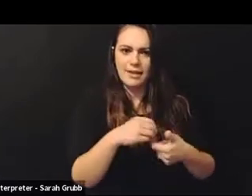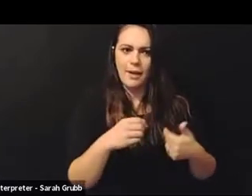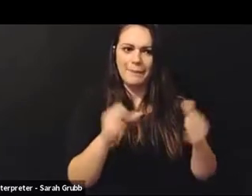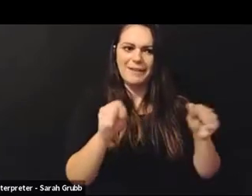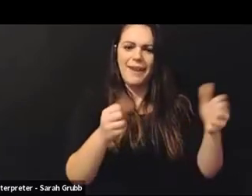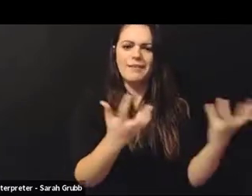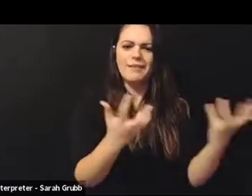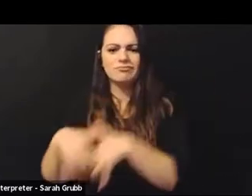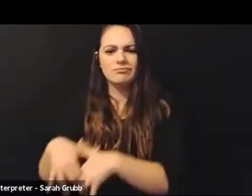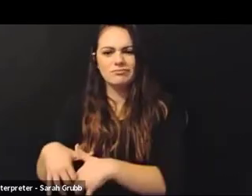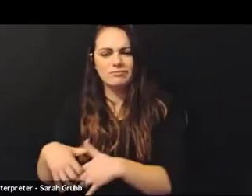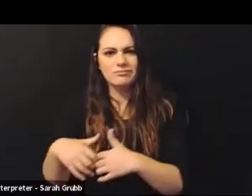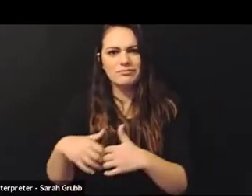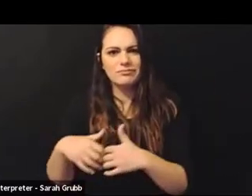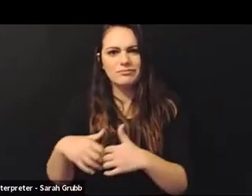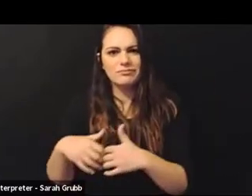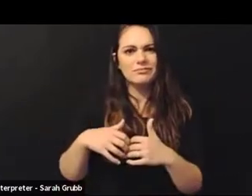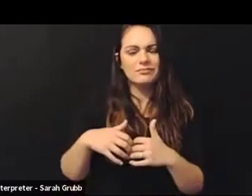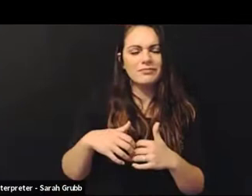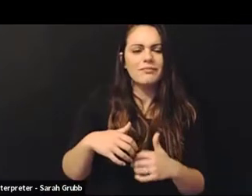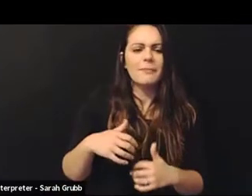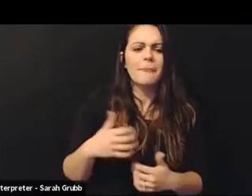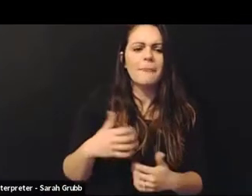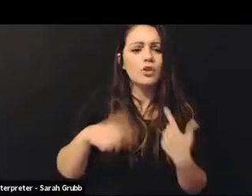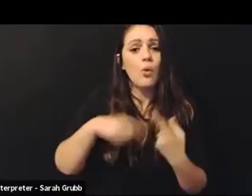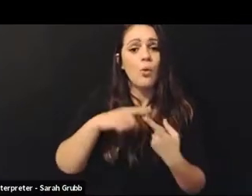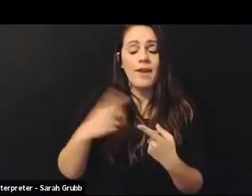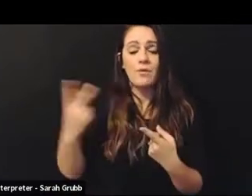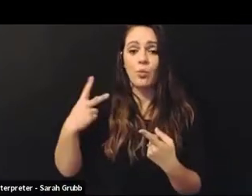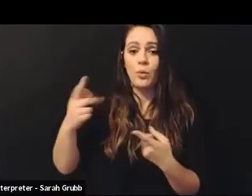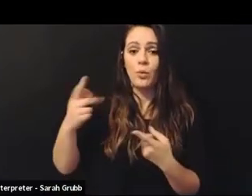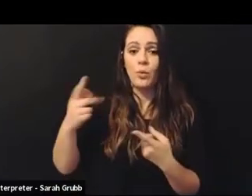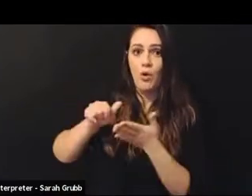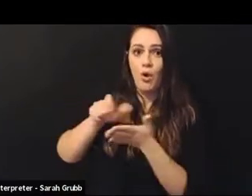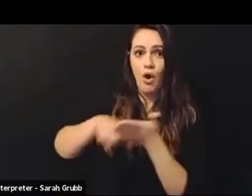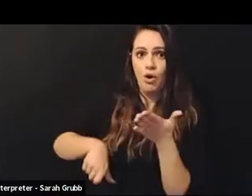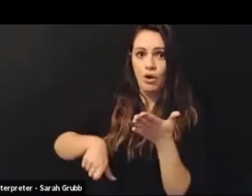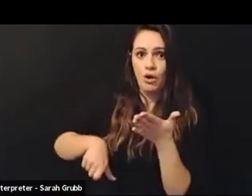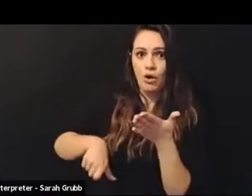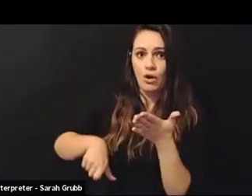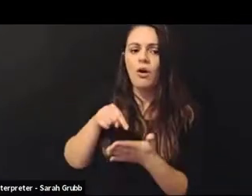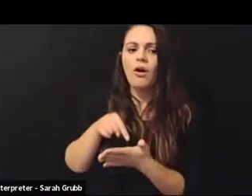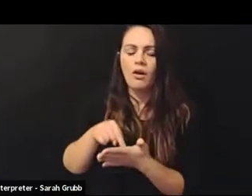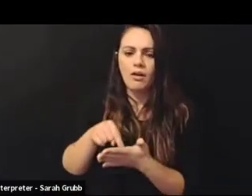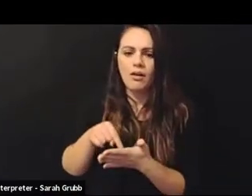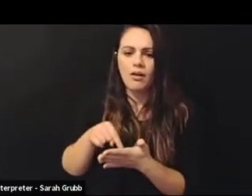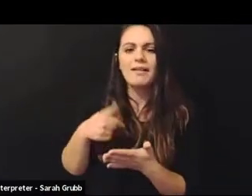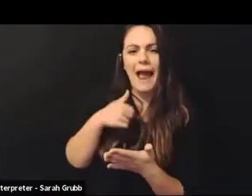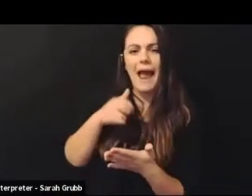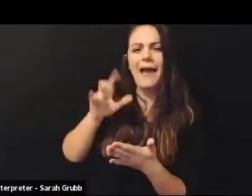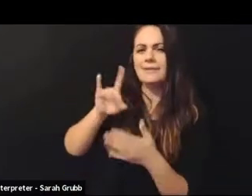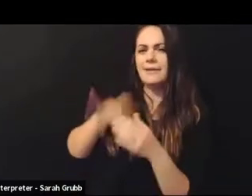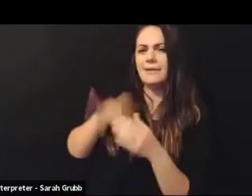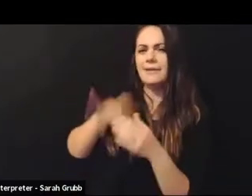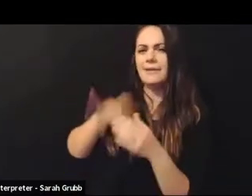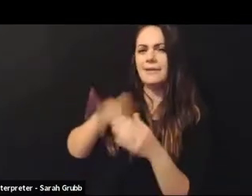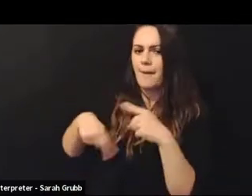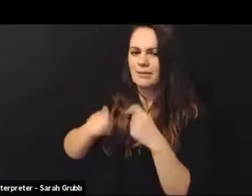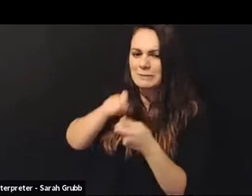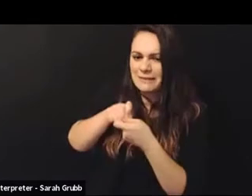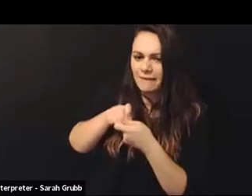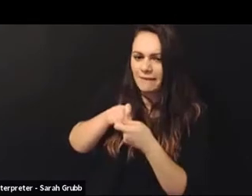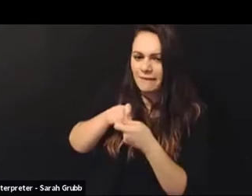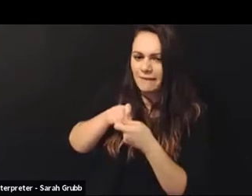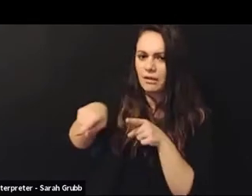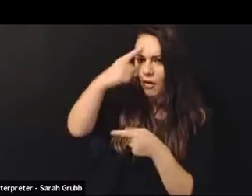class, when we wrote this article, I kind of did the portion of the article that's talking about autism, and Maurice did the part that was